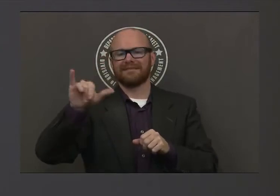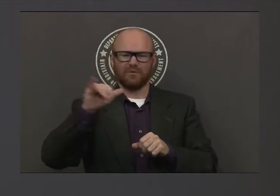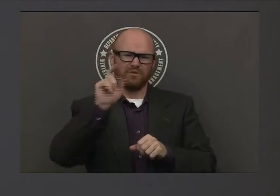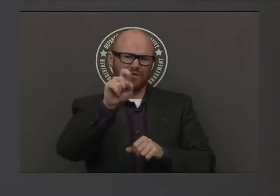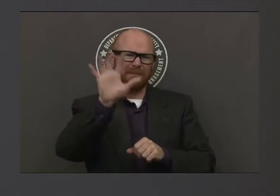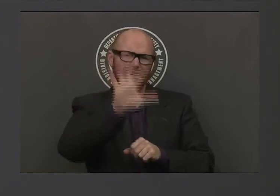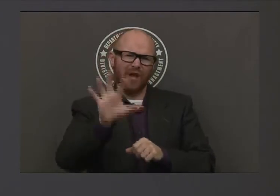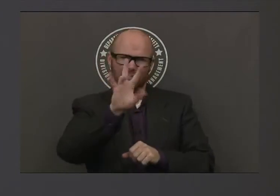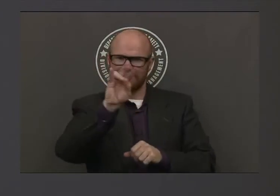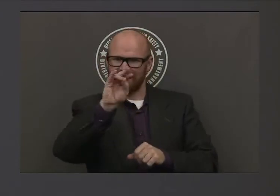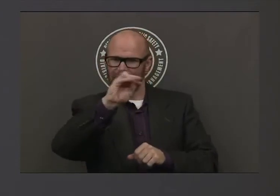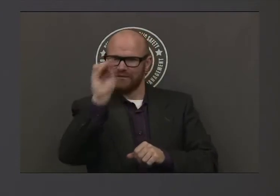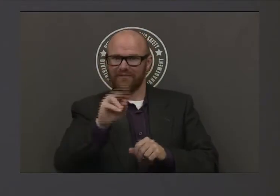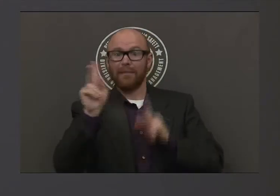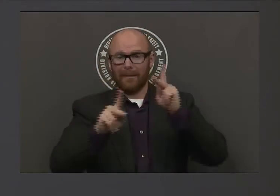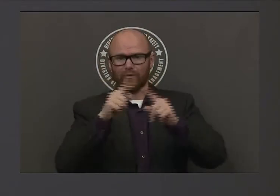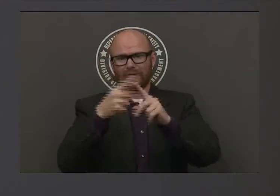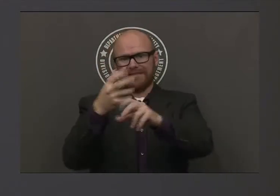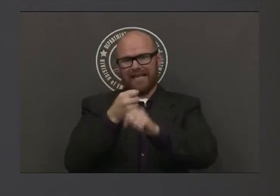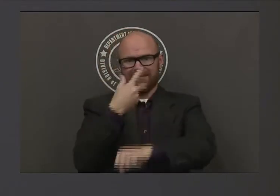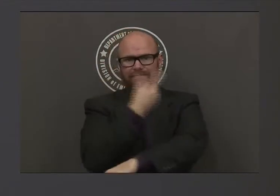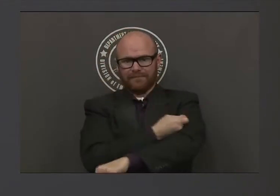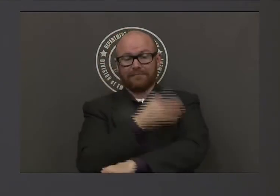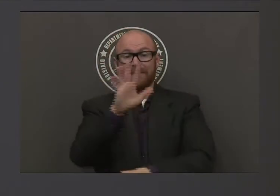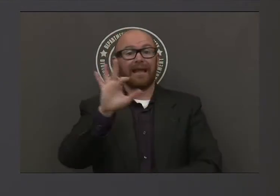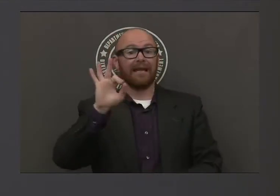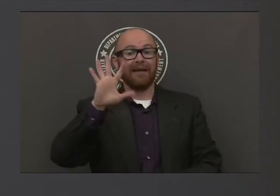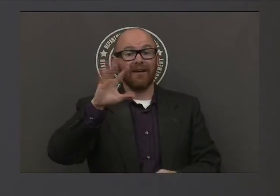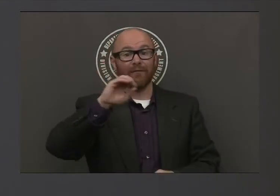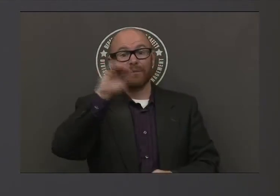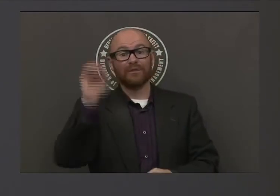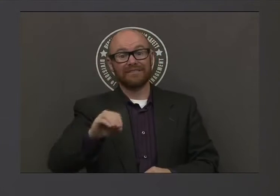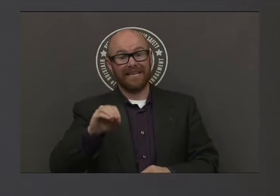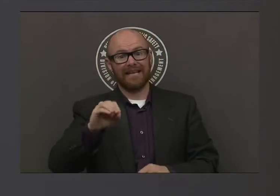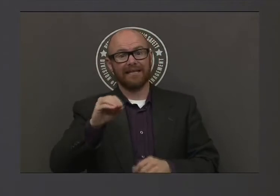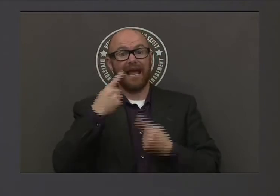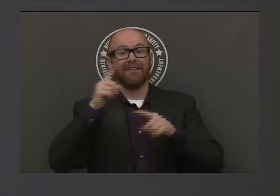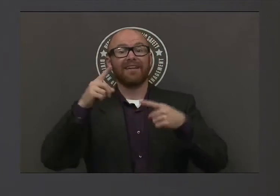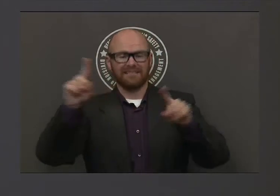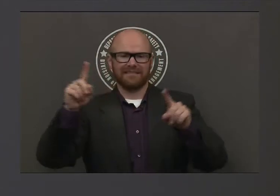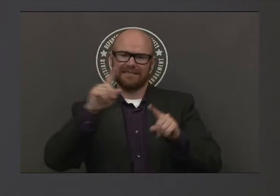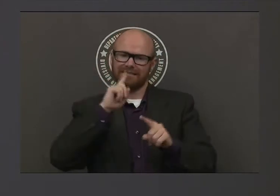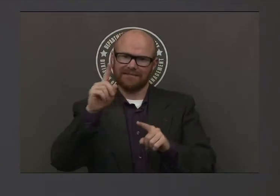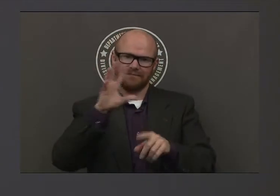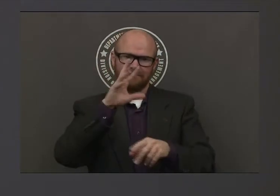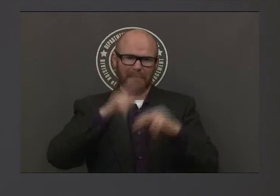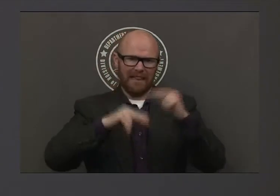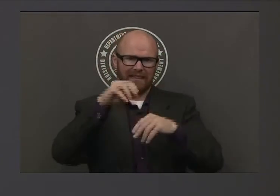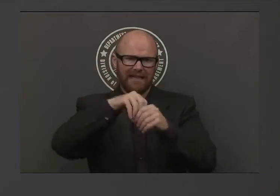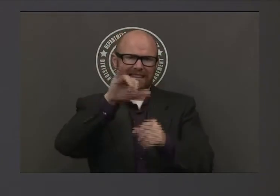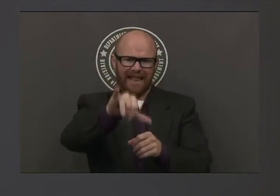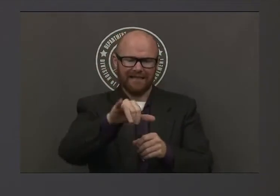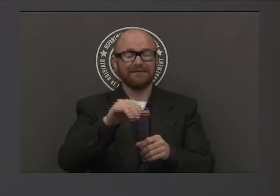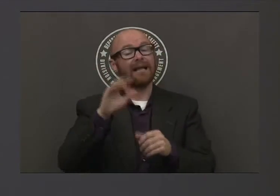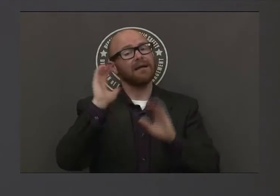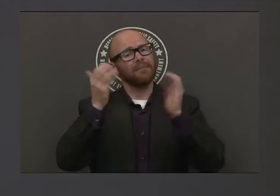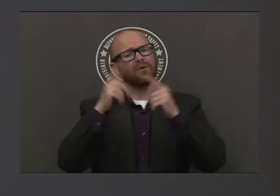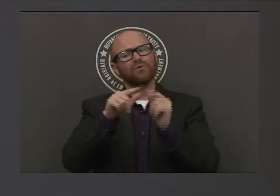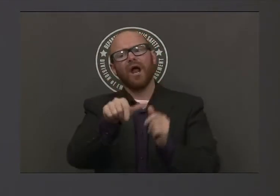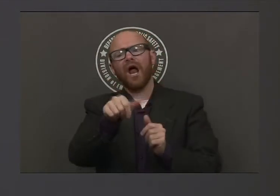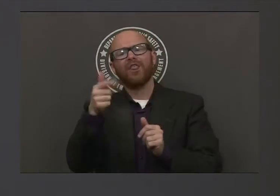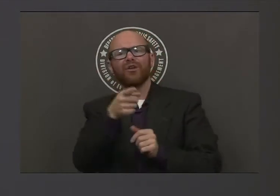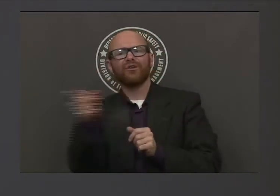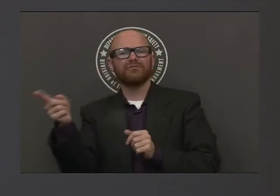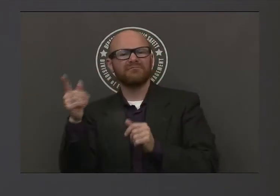70%. That 95% efficacy is built into those estimates. Those estimates are based on other infectious diseases that behave in a